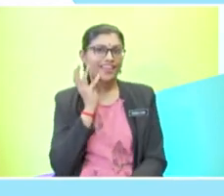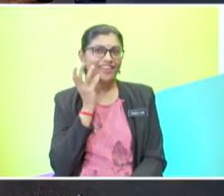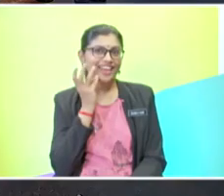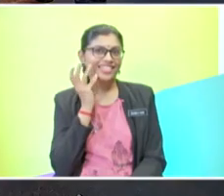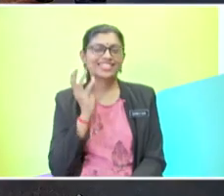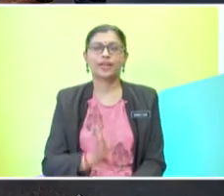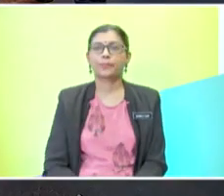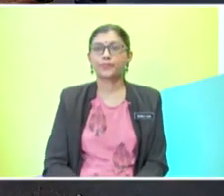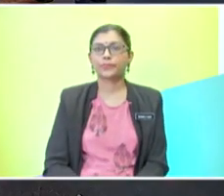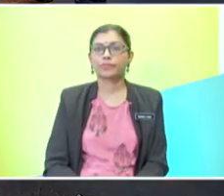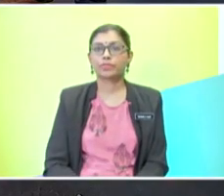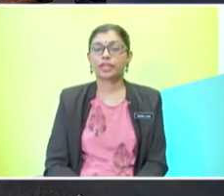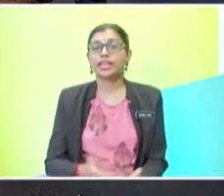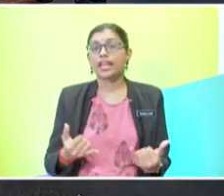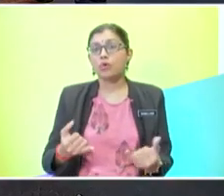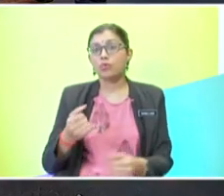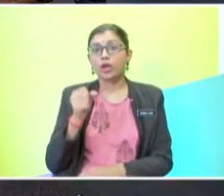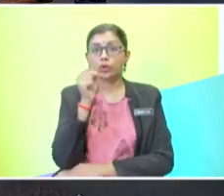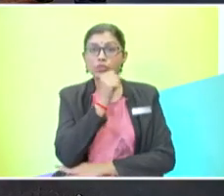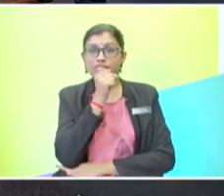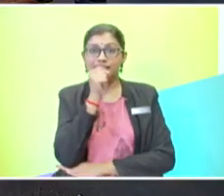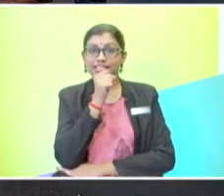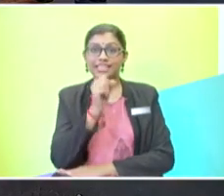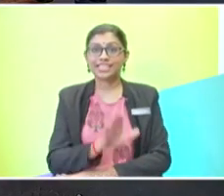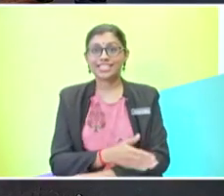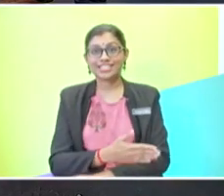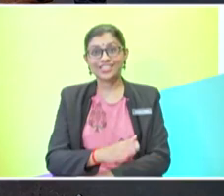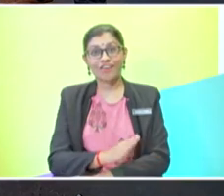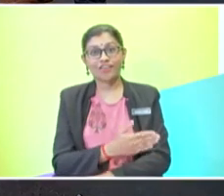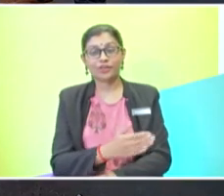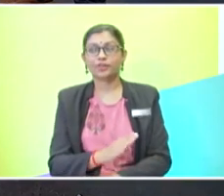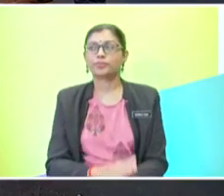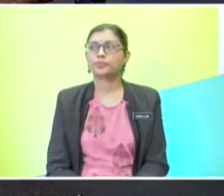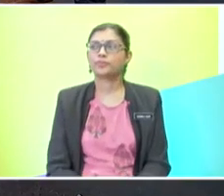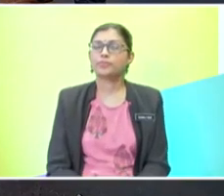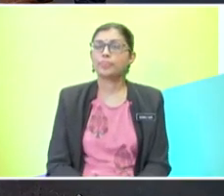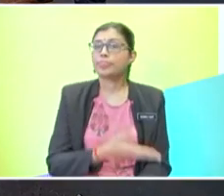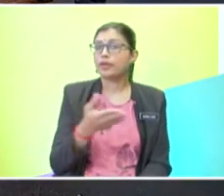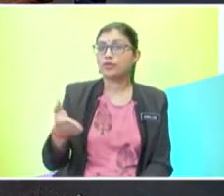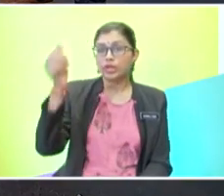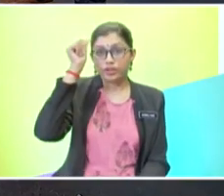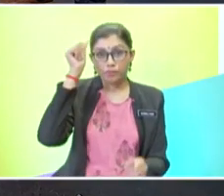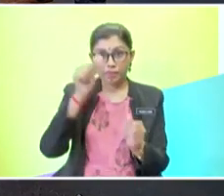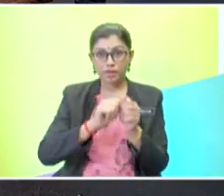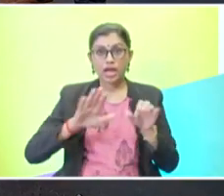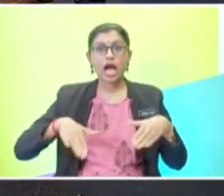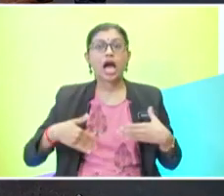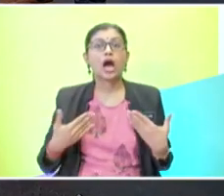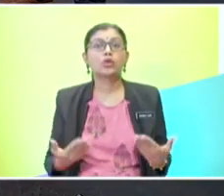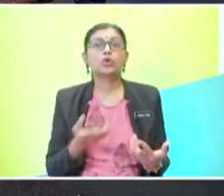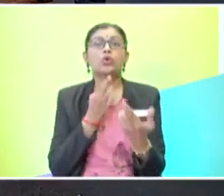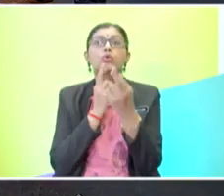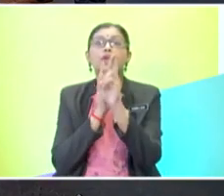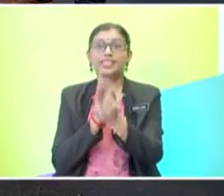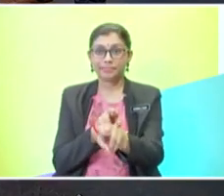I have a song in order to help our friends, in order to help our kids to remember how to respond properly to these questions. Okay. I call this